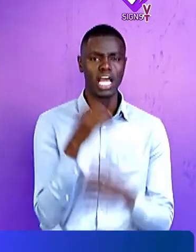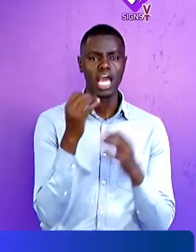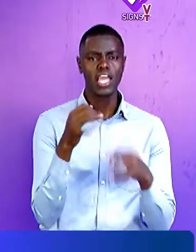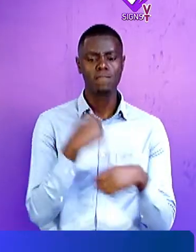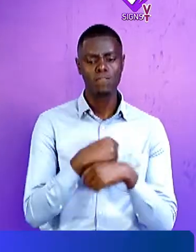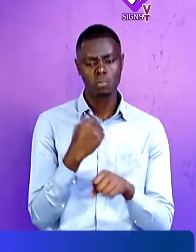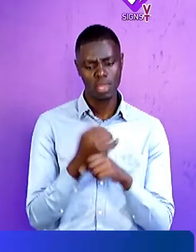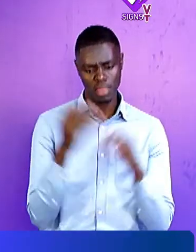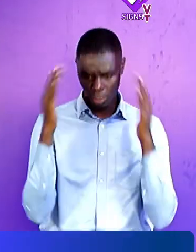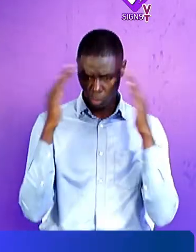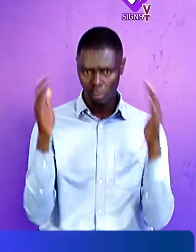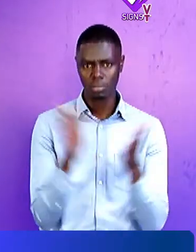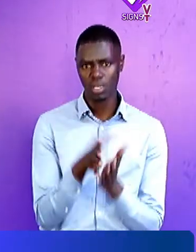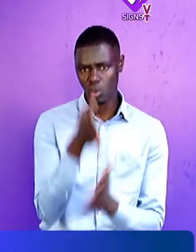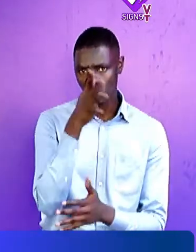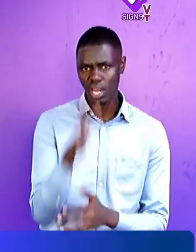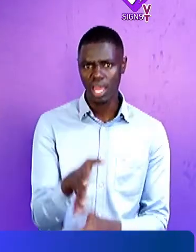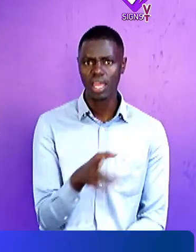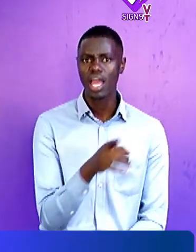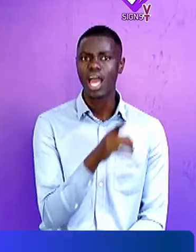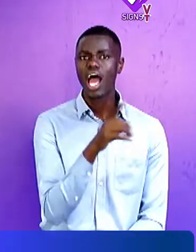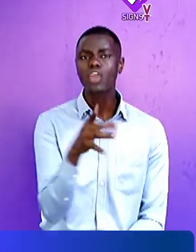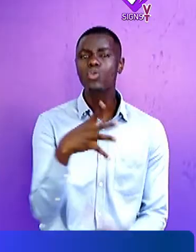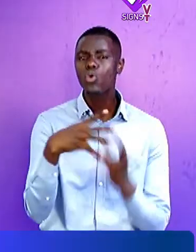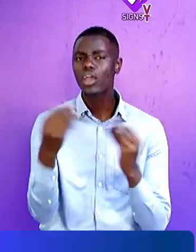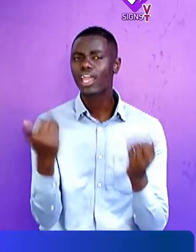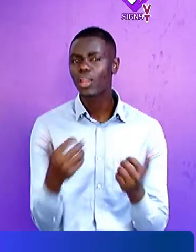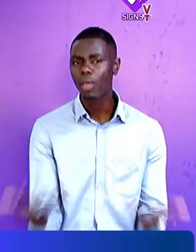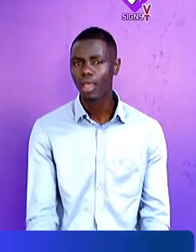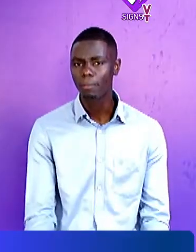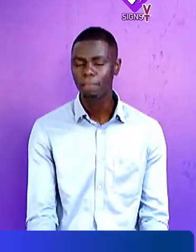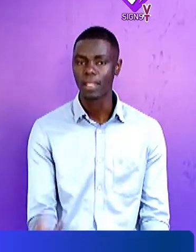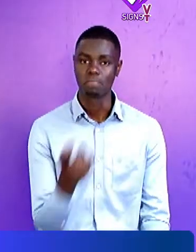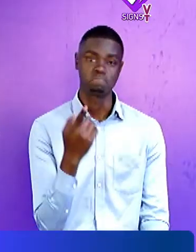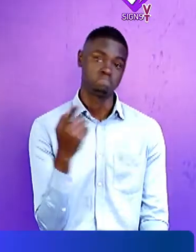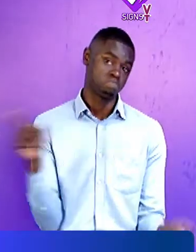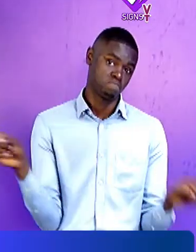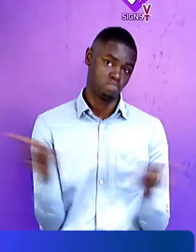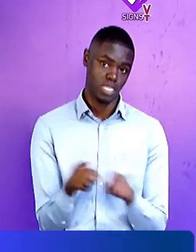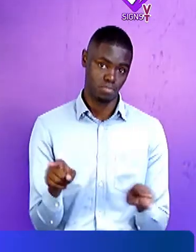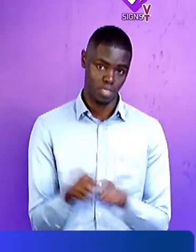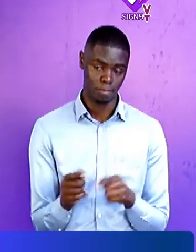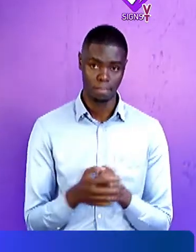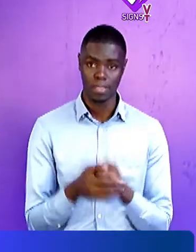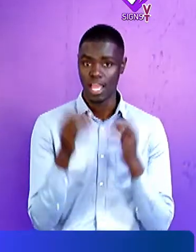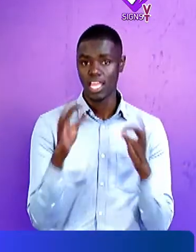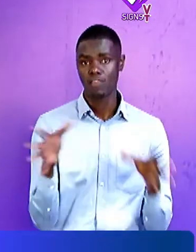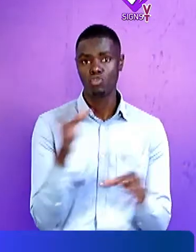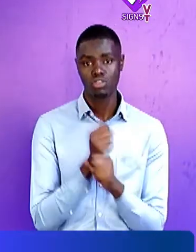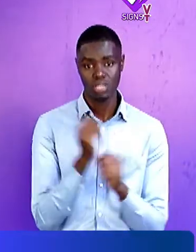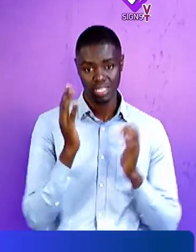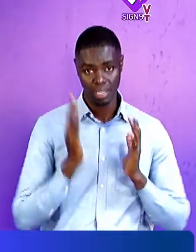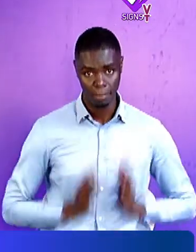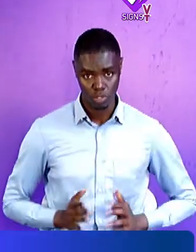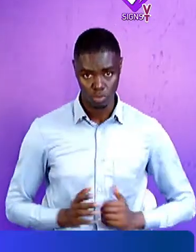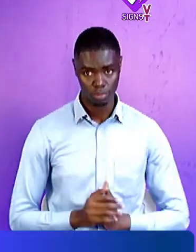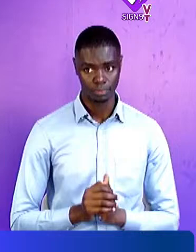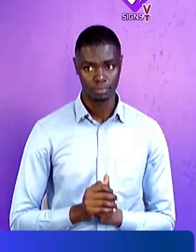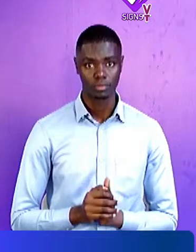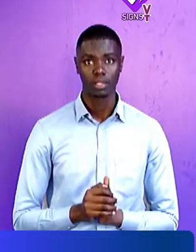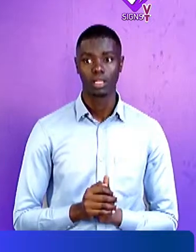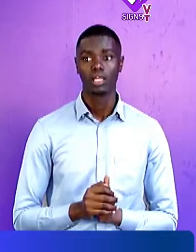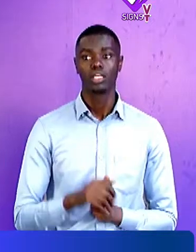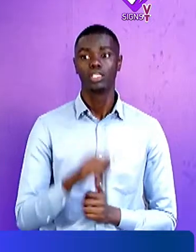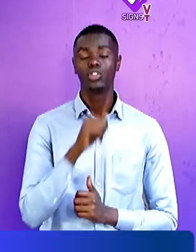commitment with a liar, are you going anywhere? So they said, if you trust somebody, you don't need to